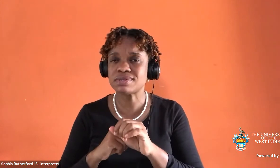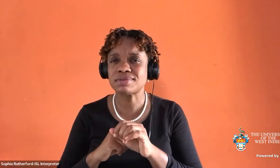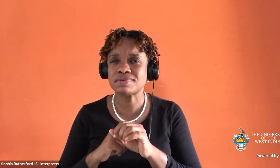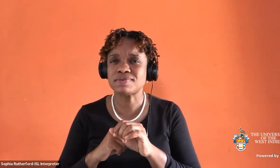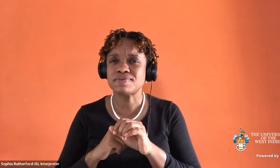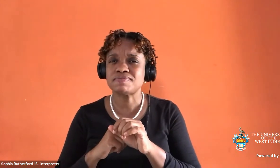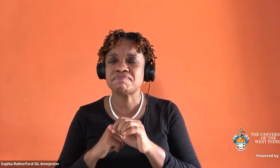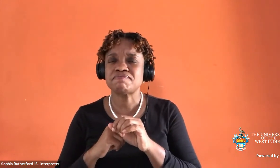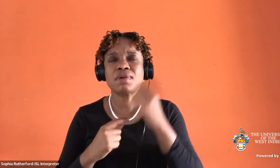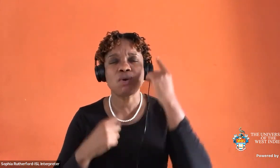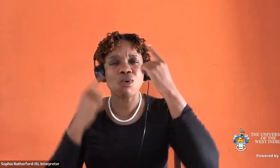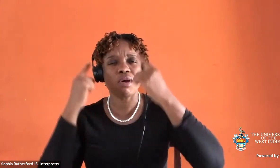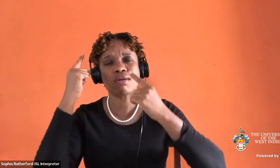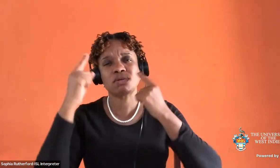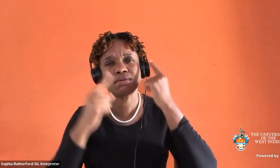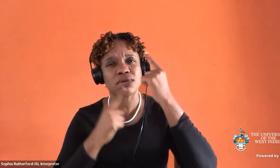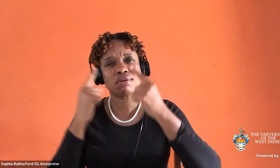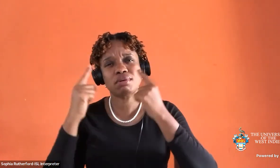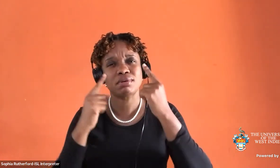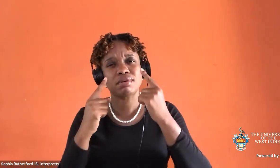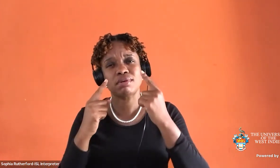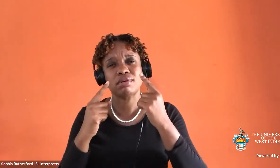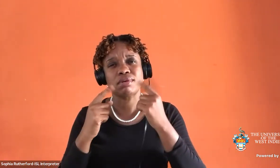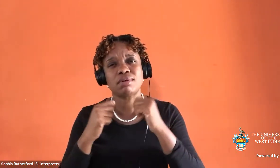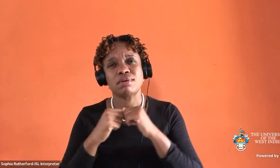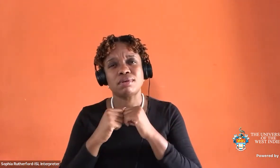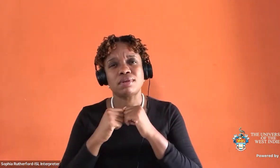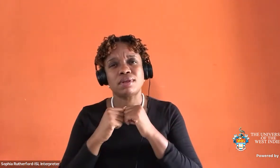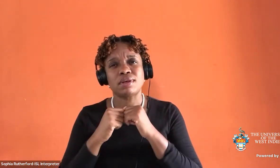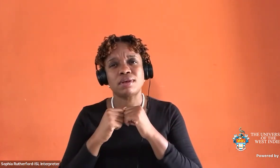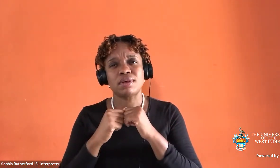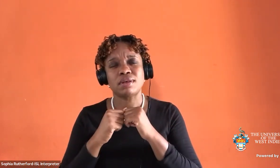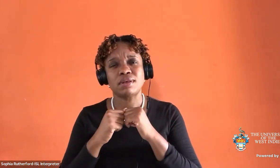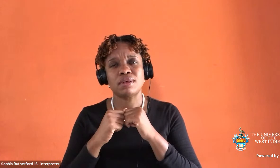avenues presented right now in the public way in Jamaica